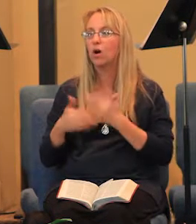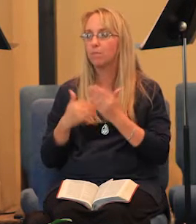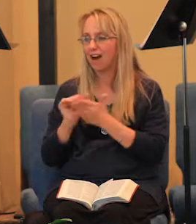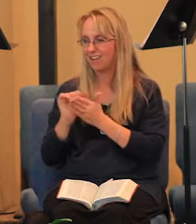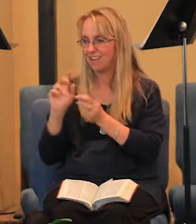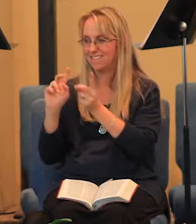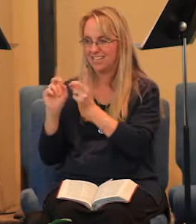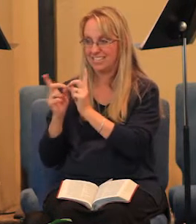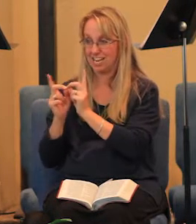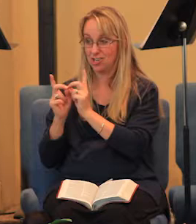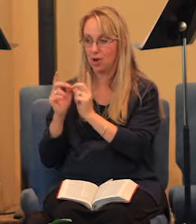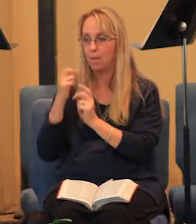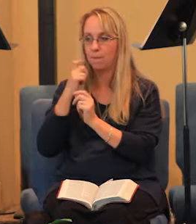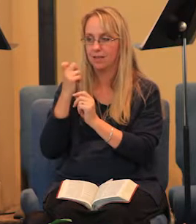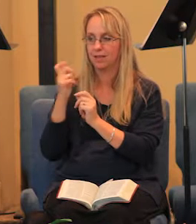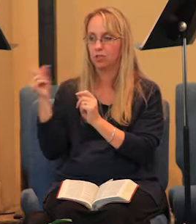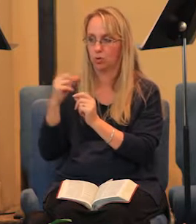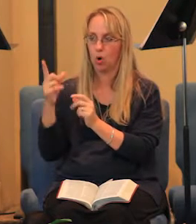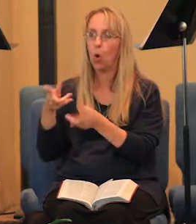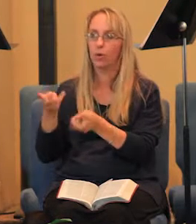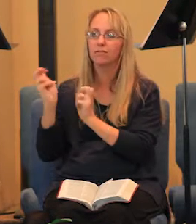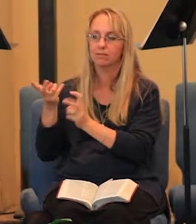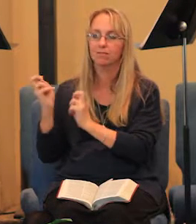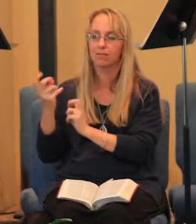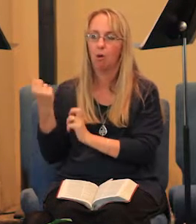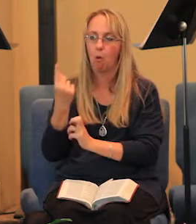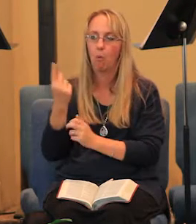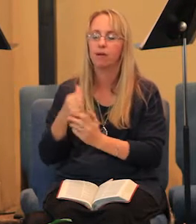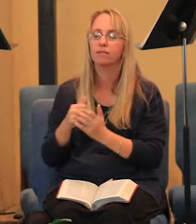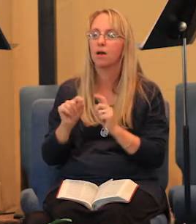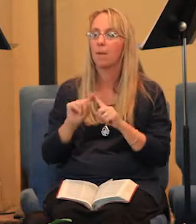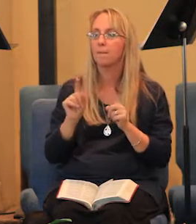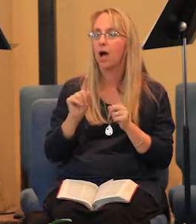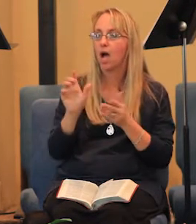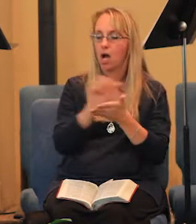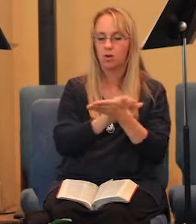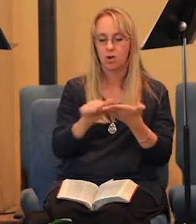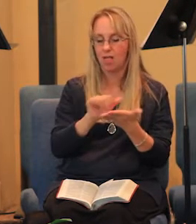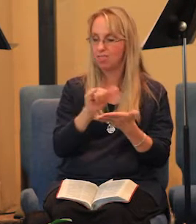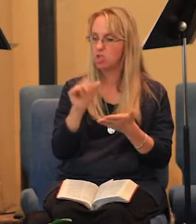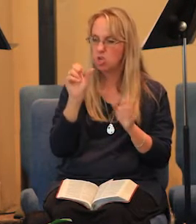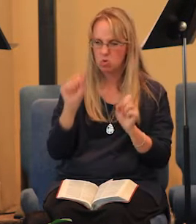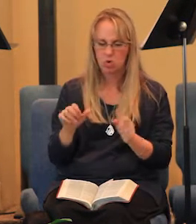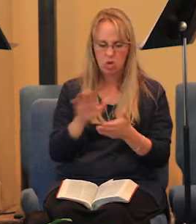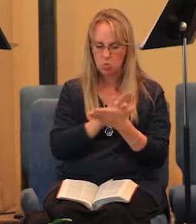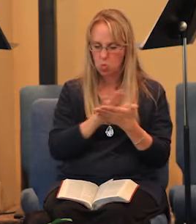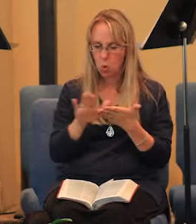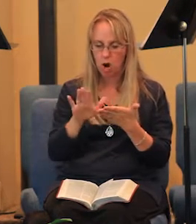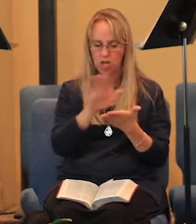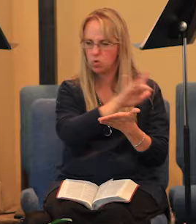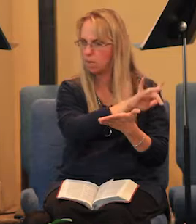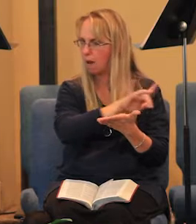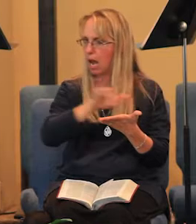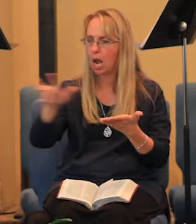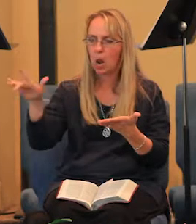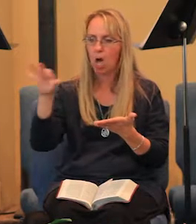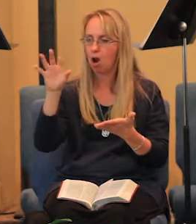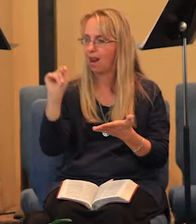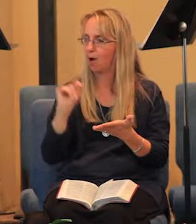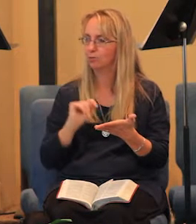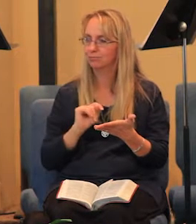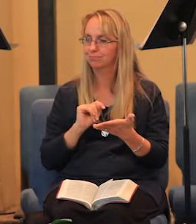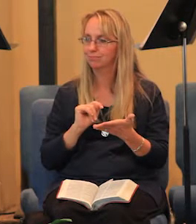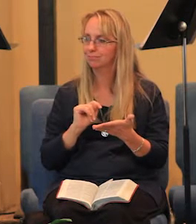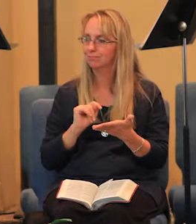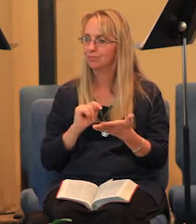digital, because it's always recoverable. But you could wipe that, you could blot it out.